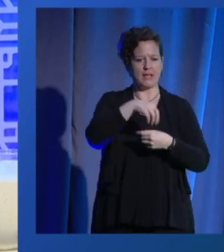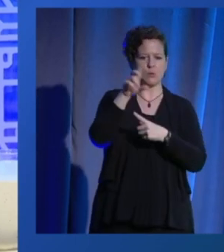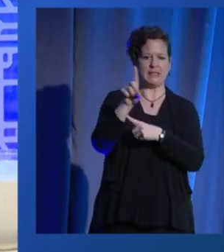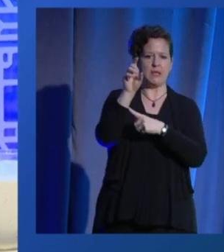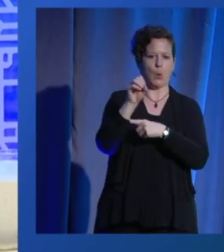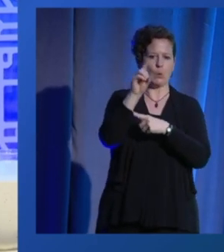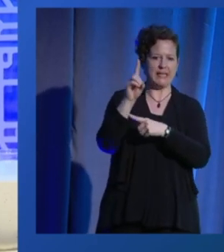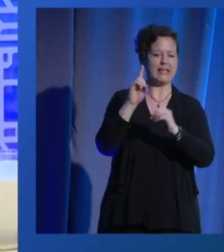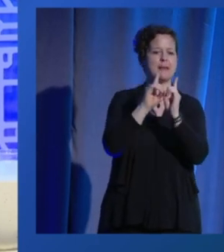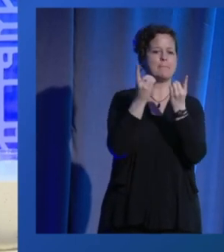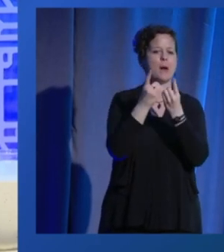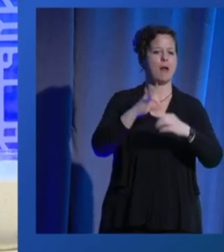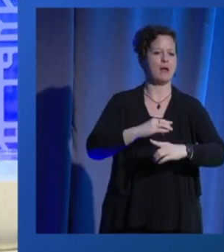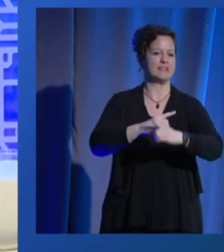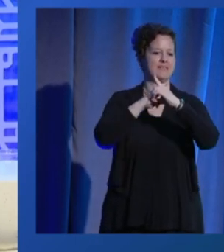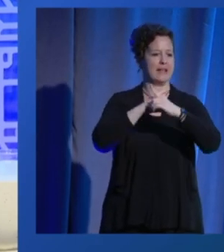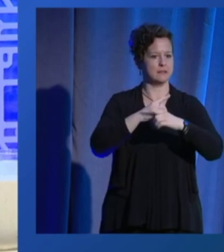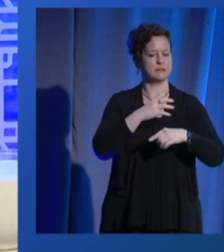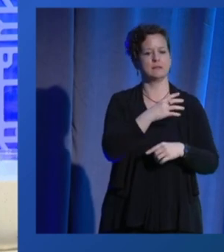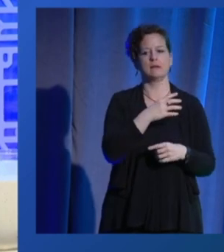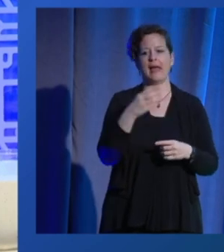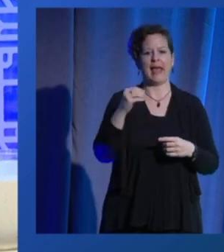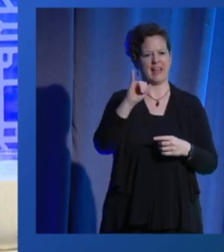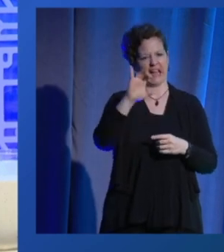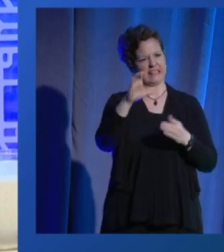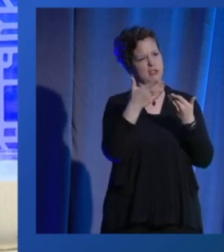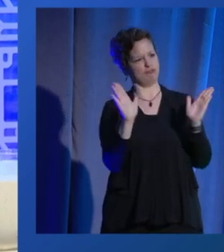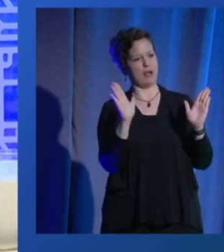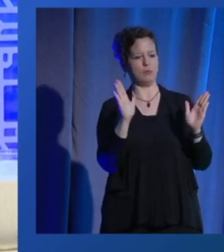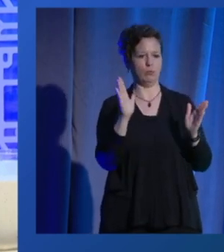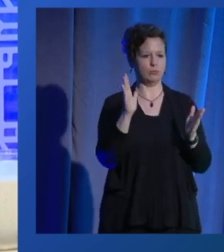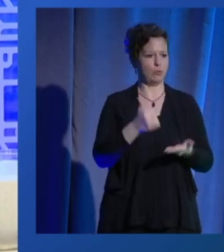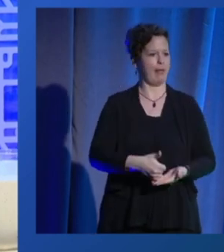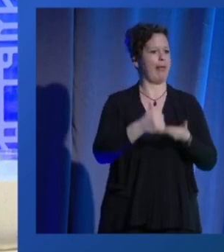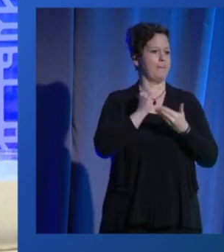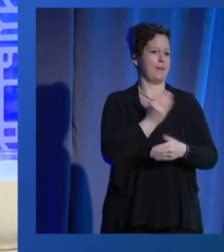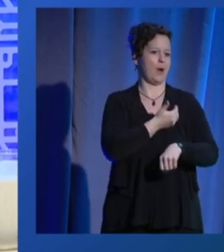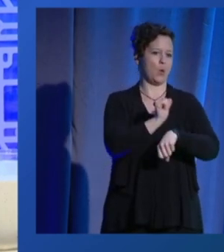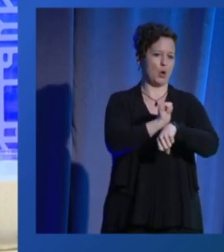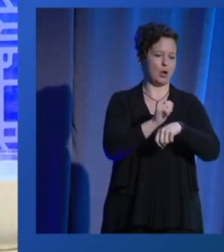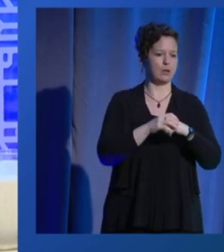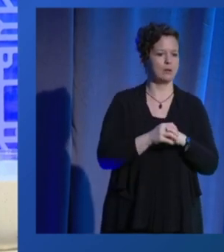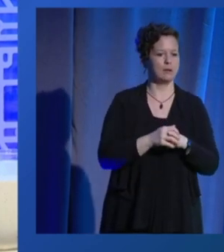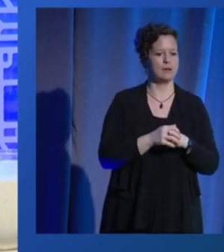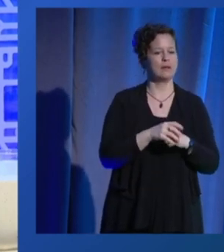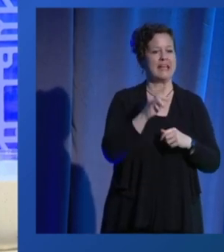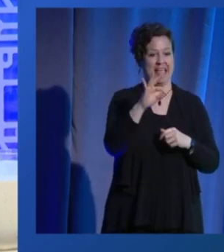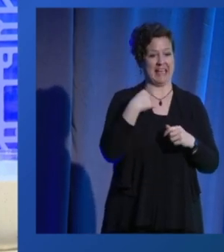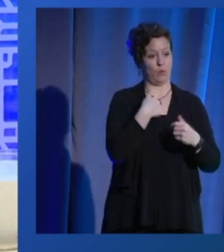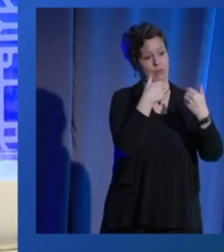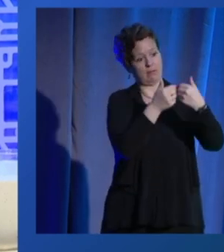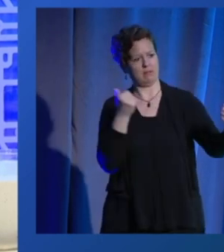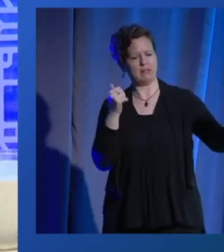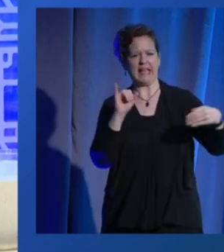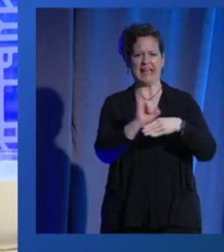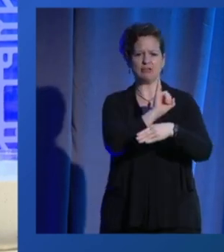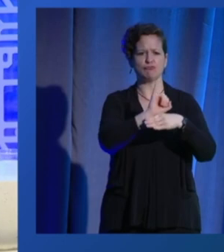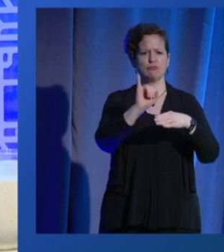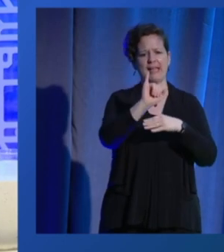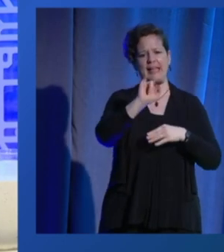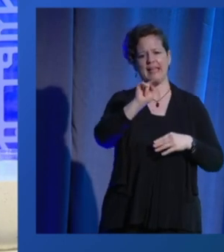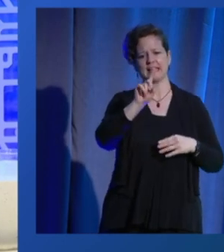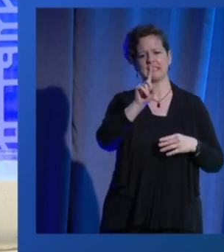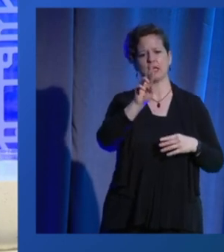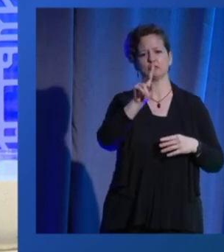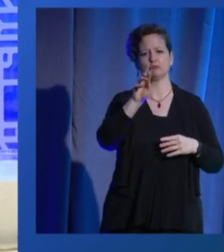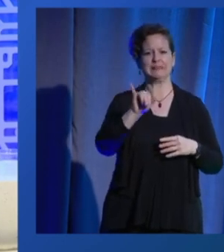the IC to be able to affect AIML delivery I think that that stove pipe if we divorce that relationship we we're actually setting ourselves at